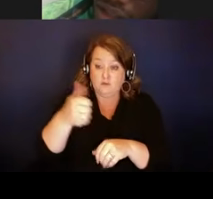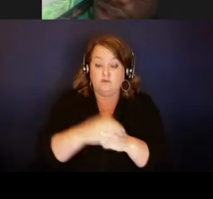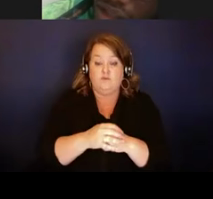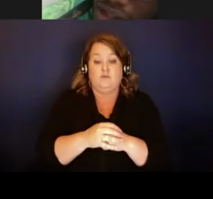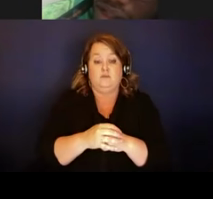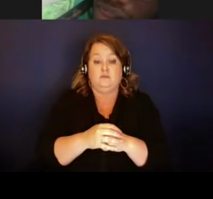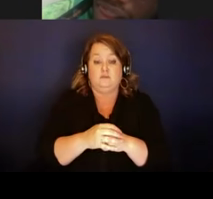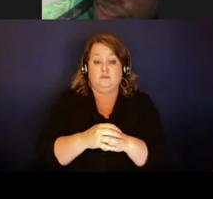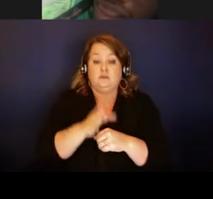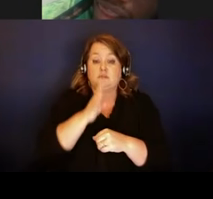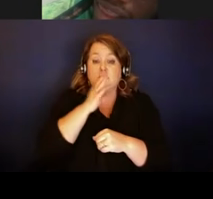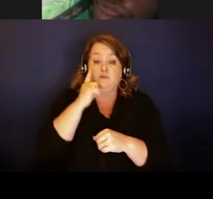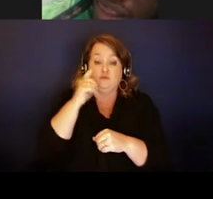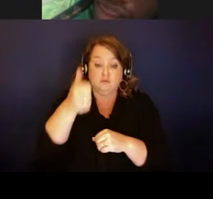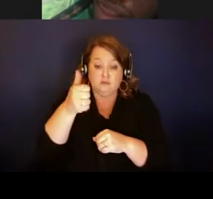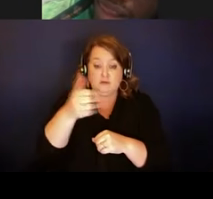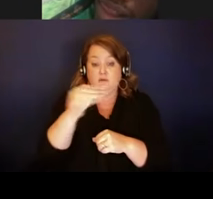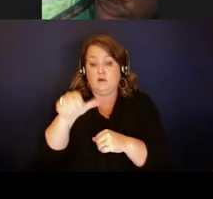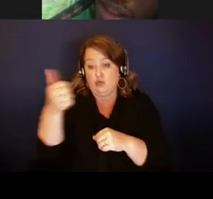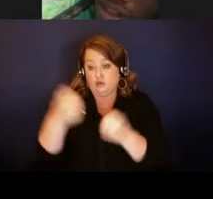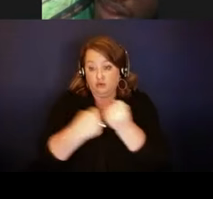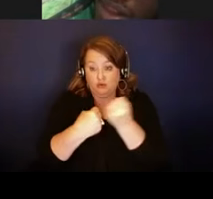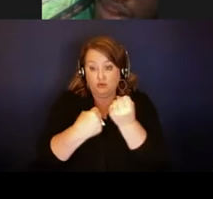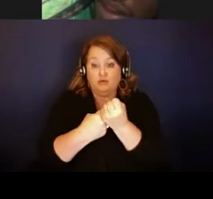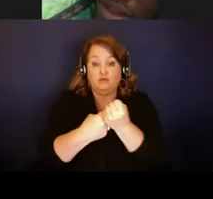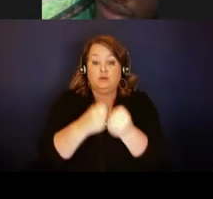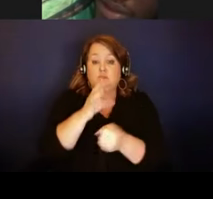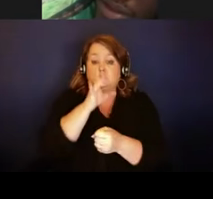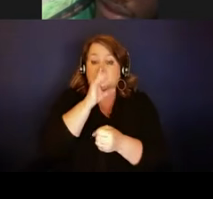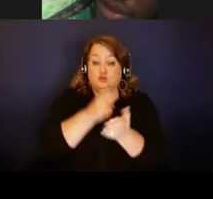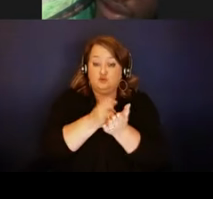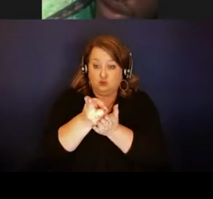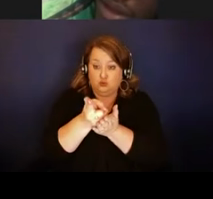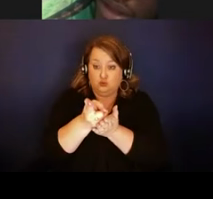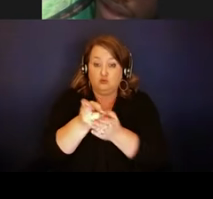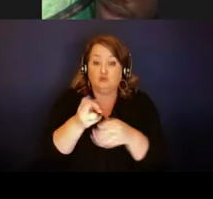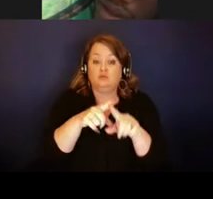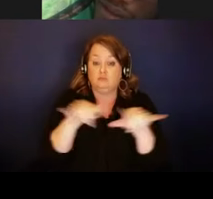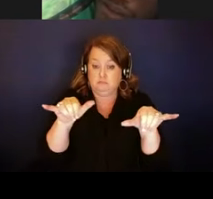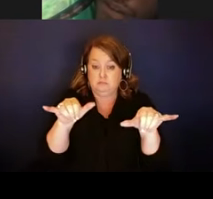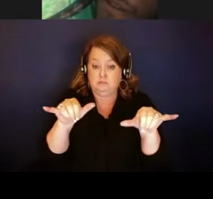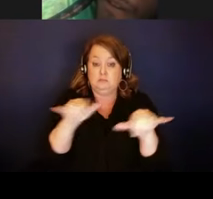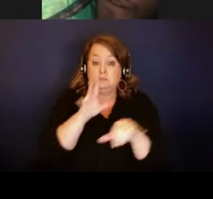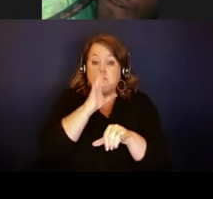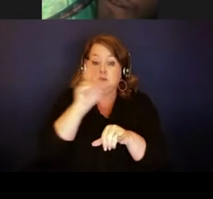speaking up for yourself and others, speaking the truth while also speaking up for yourself.